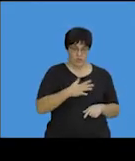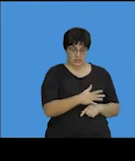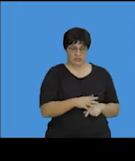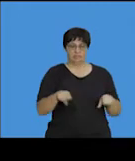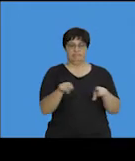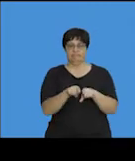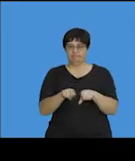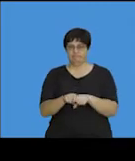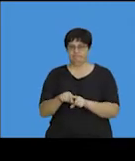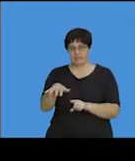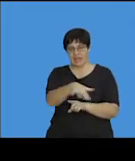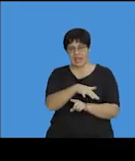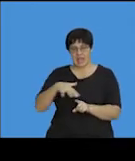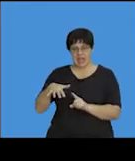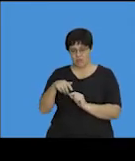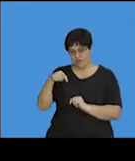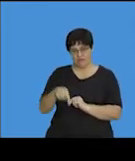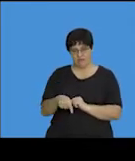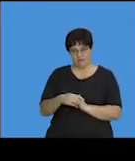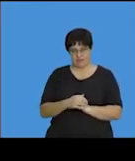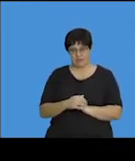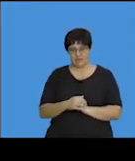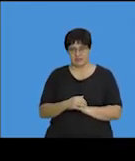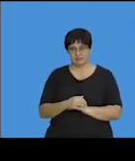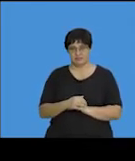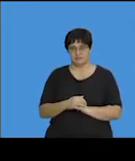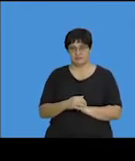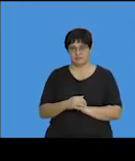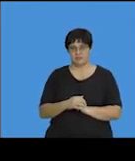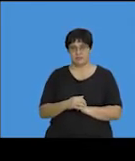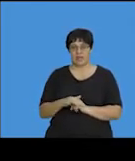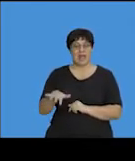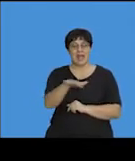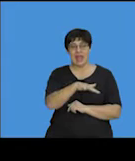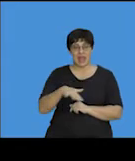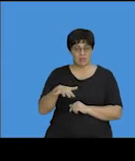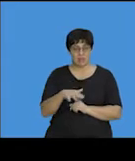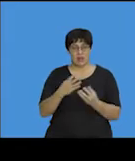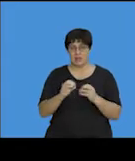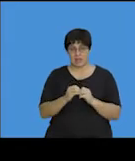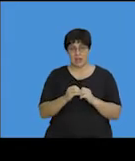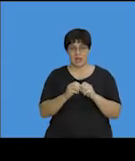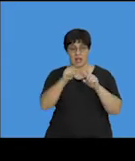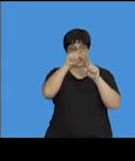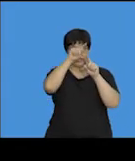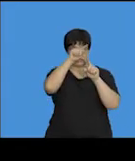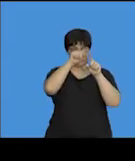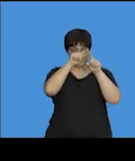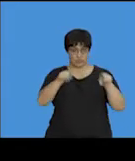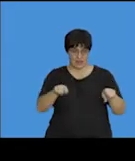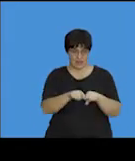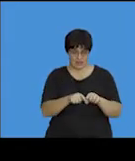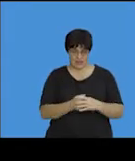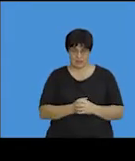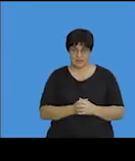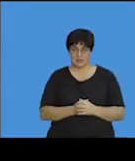y that we're looking for is equal to the area under the graph. In this case, the area makes a